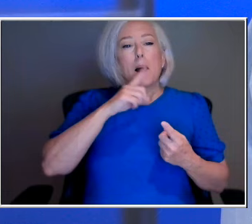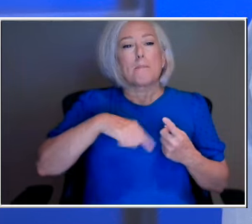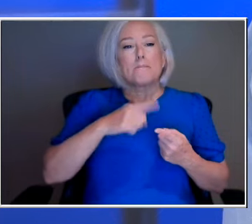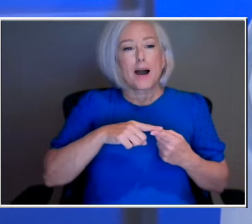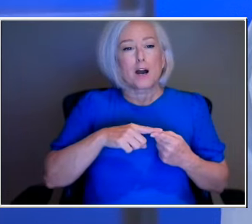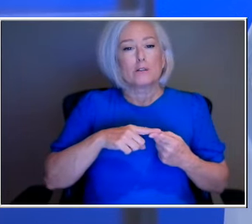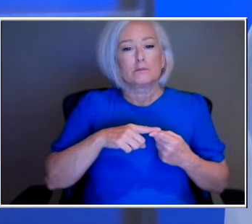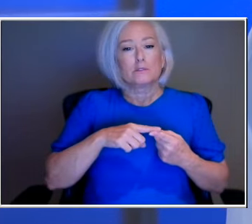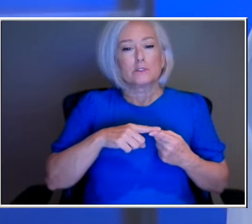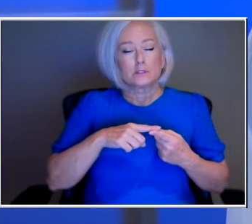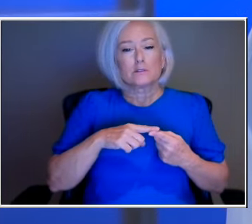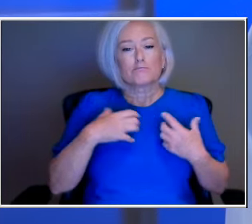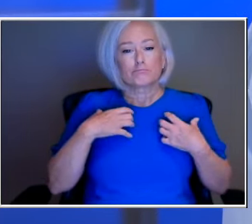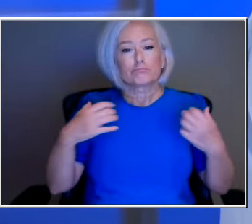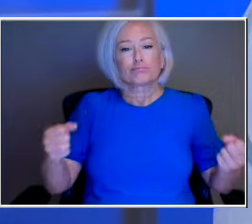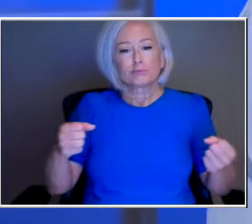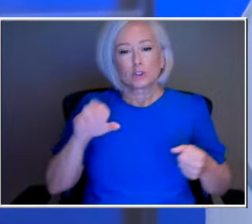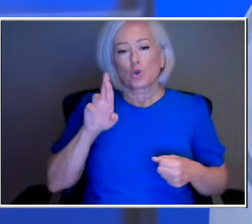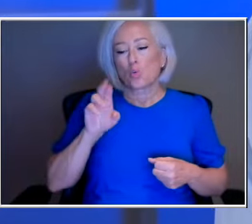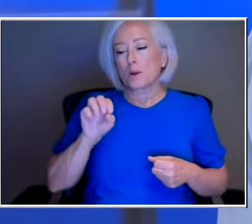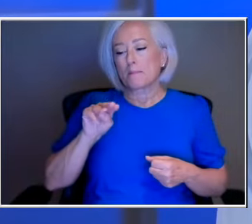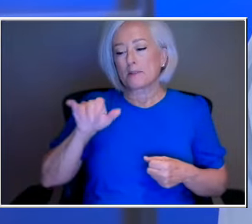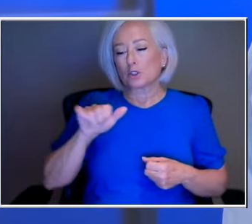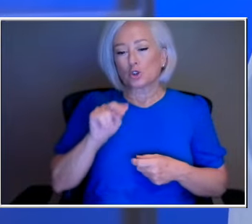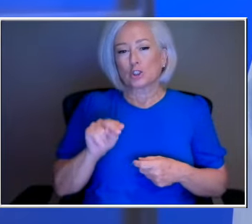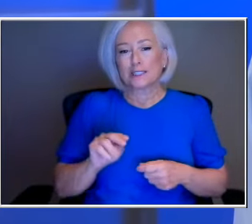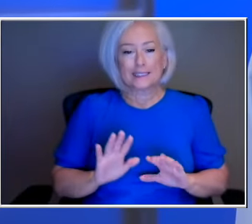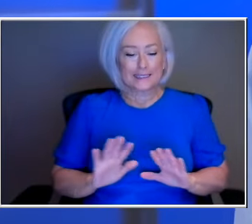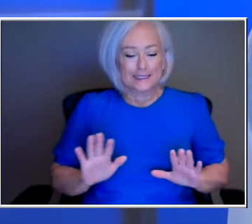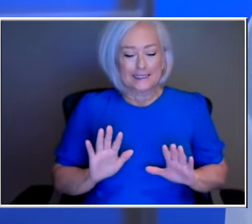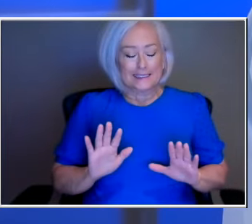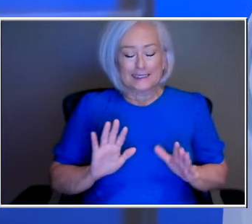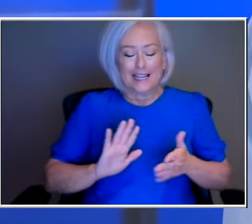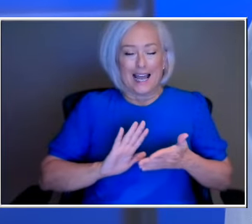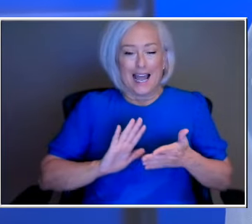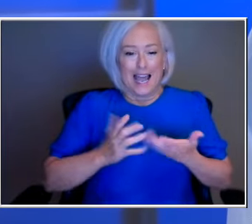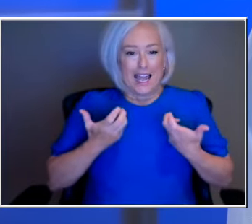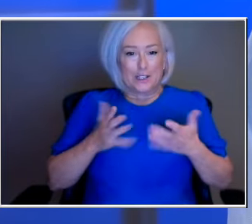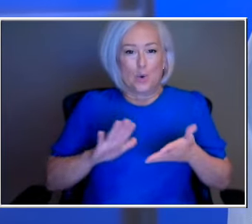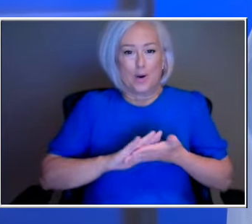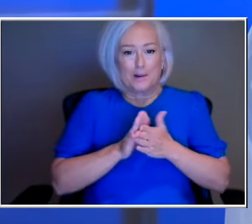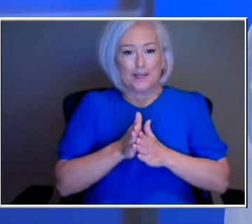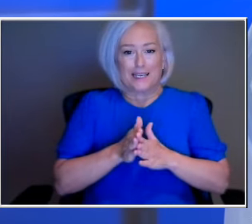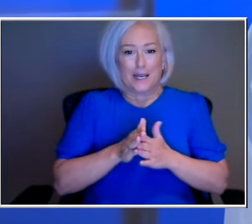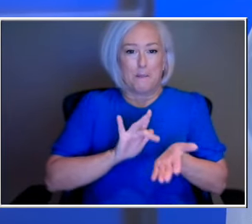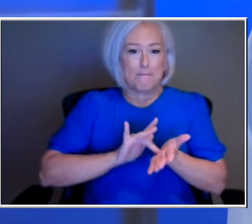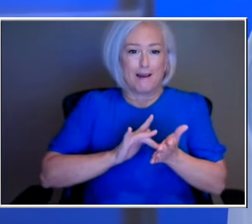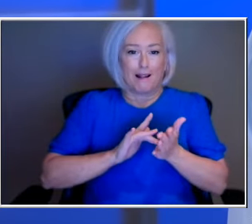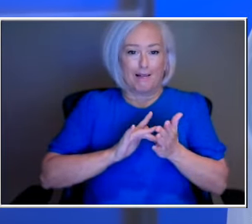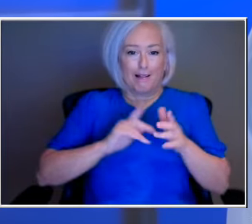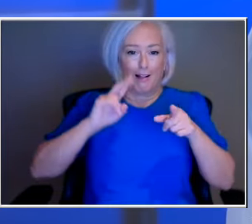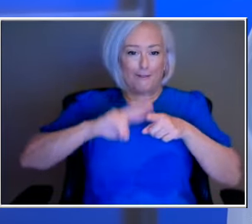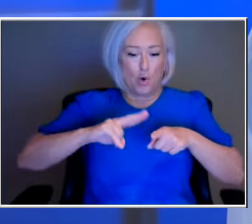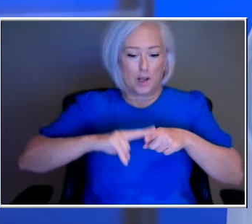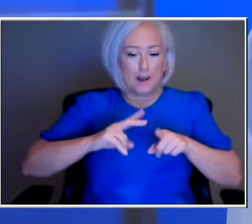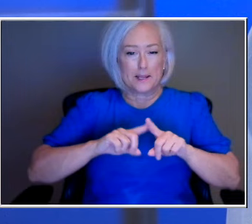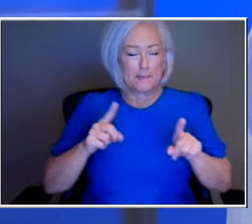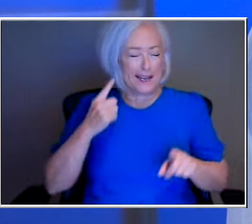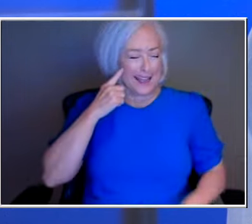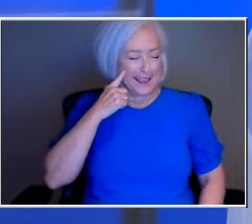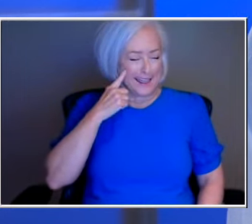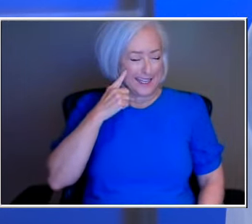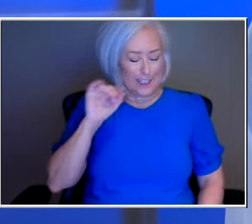The initial, I don't want to get too medical with Dr. Kasi, but I would say it was of July or August